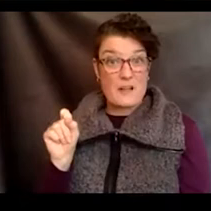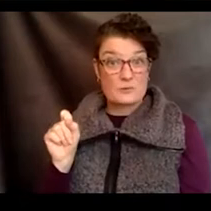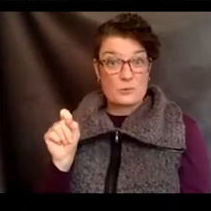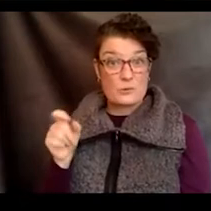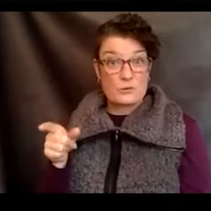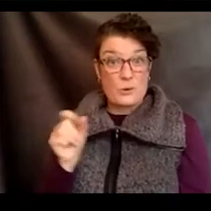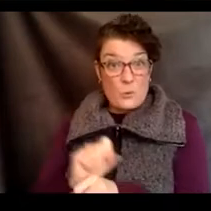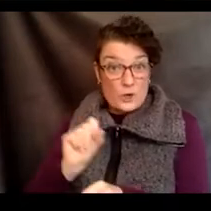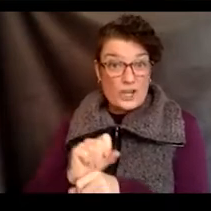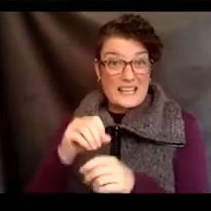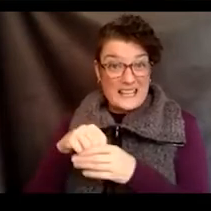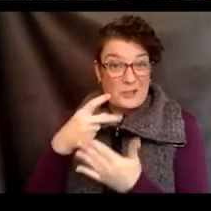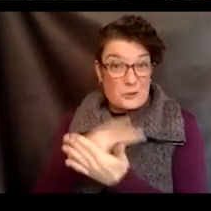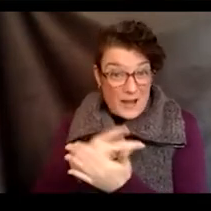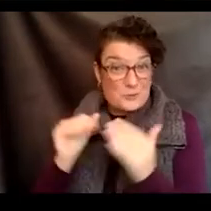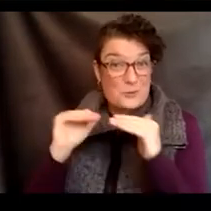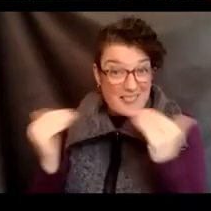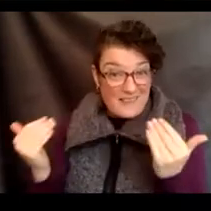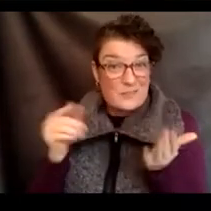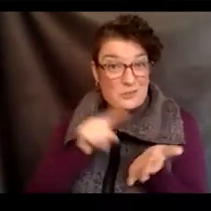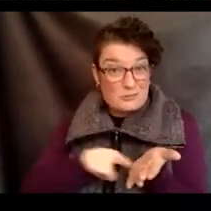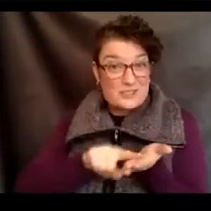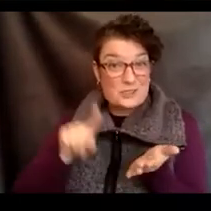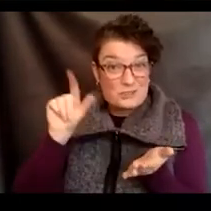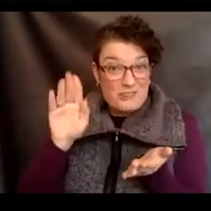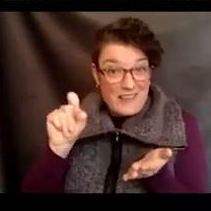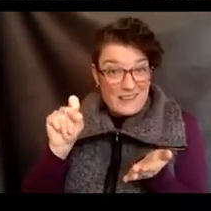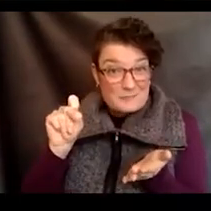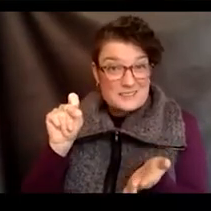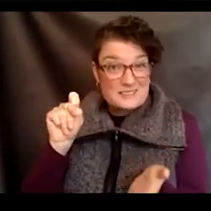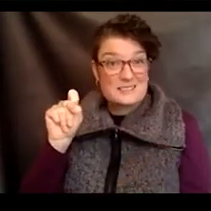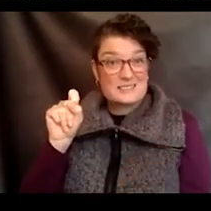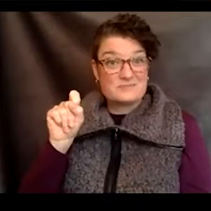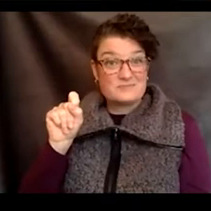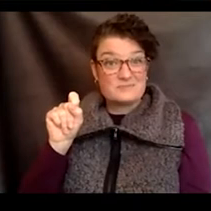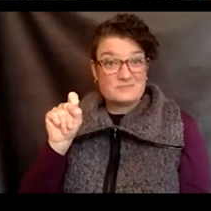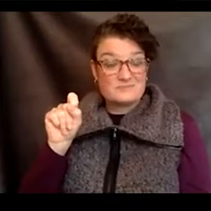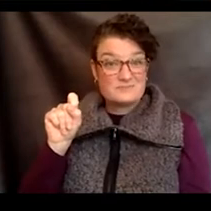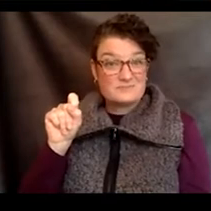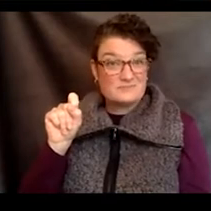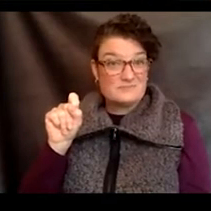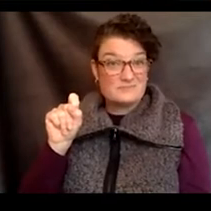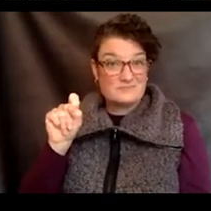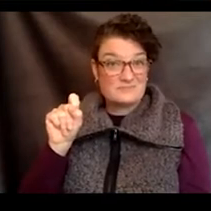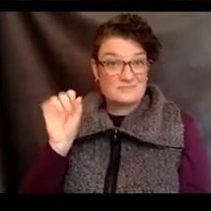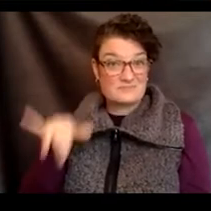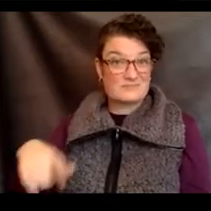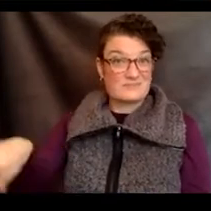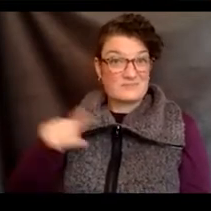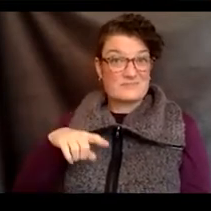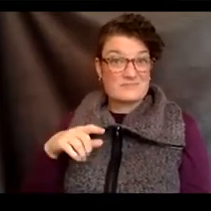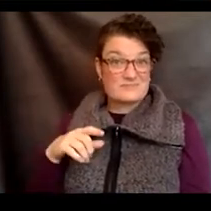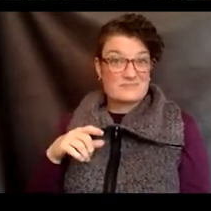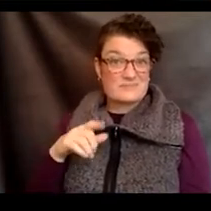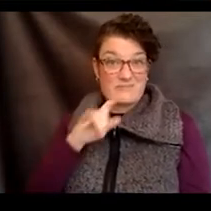in graduate level research labs. And, you know, these were the kids of